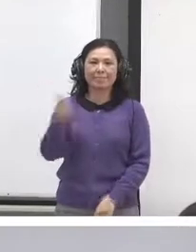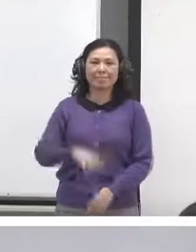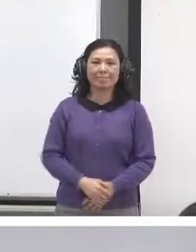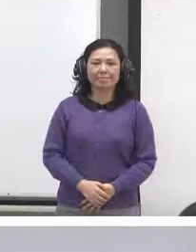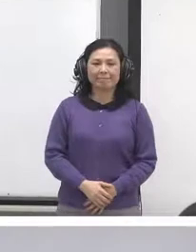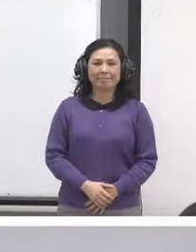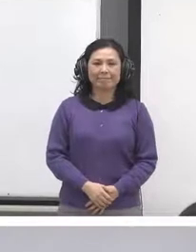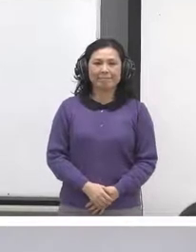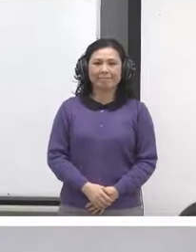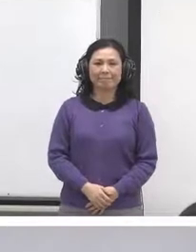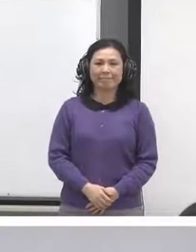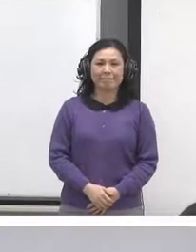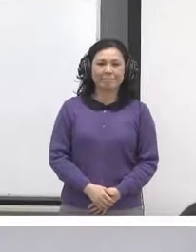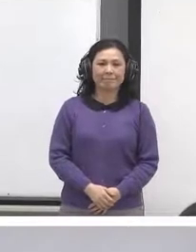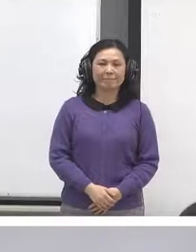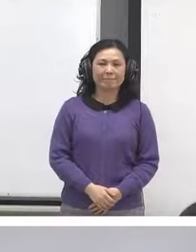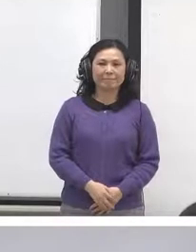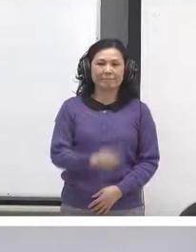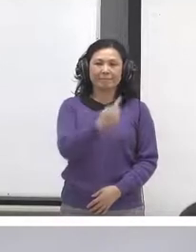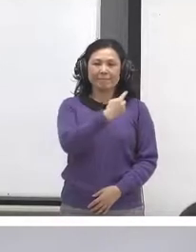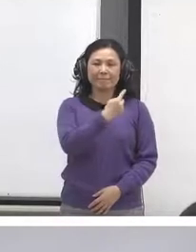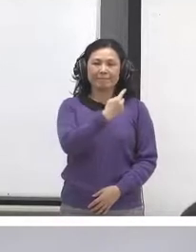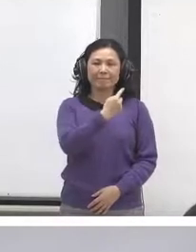about Facing the Ocean Meet and Hack.